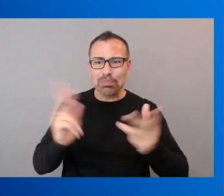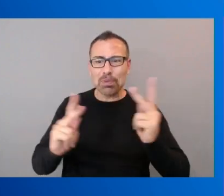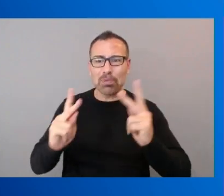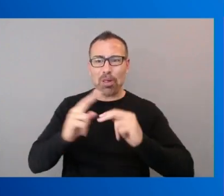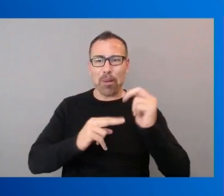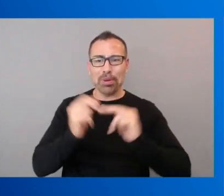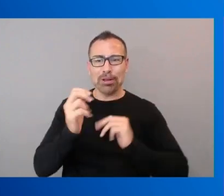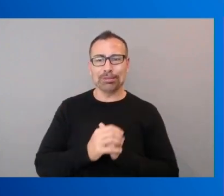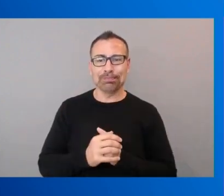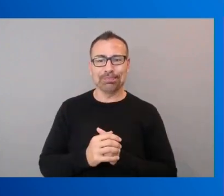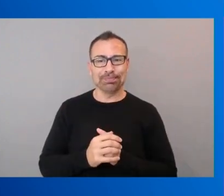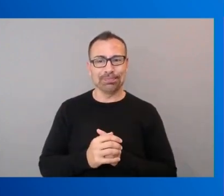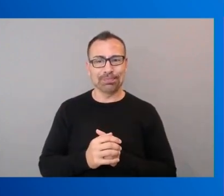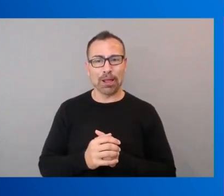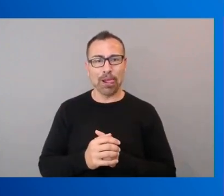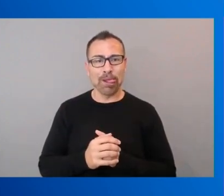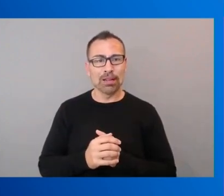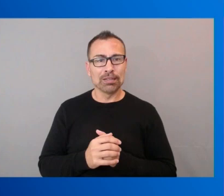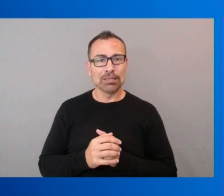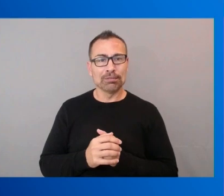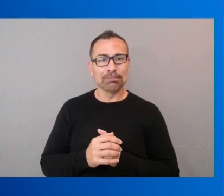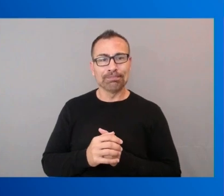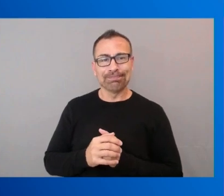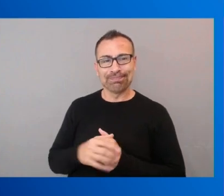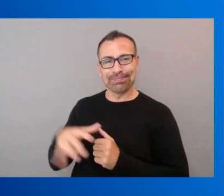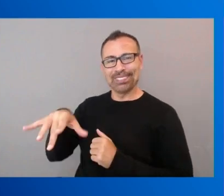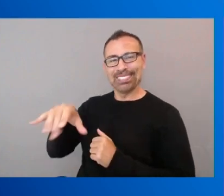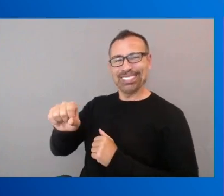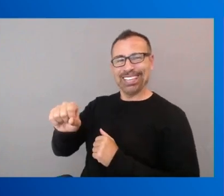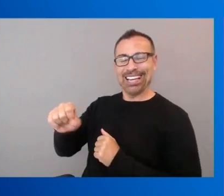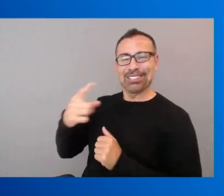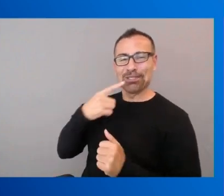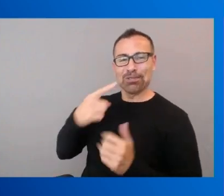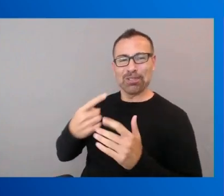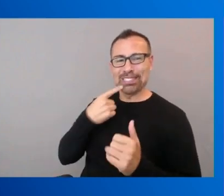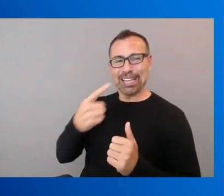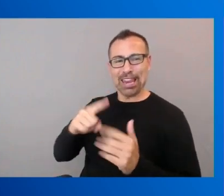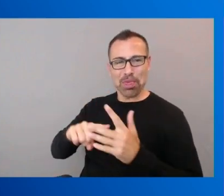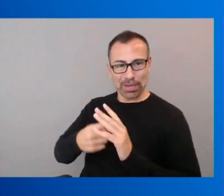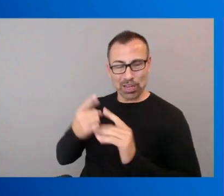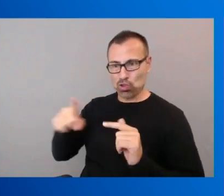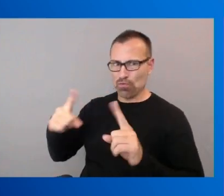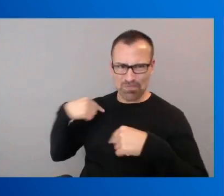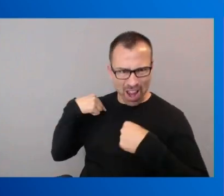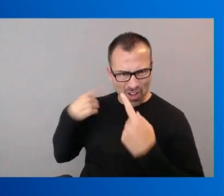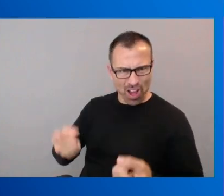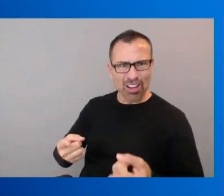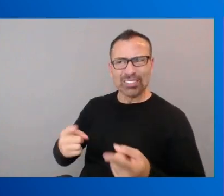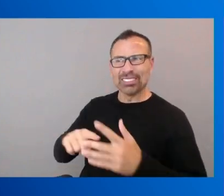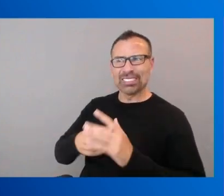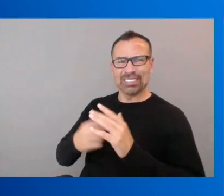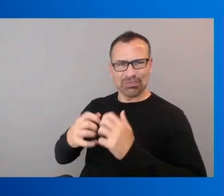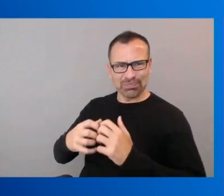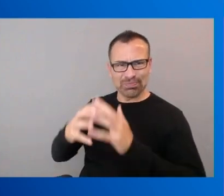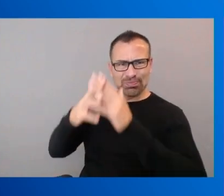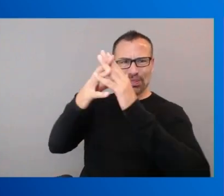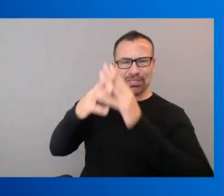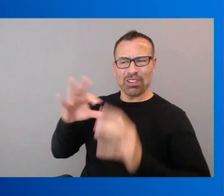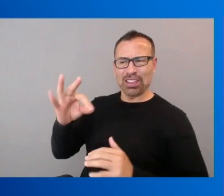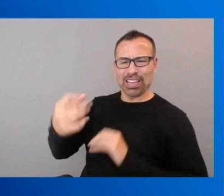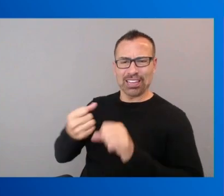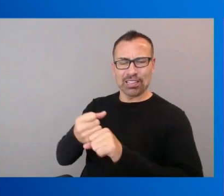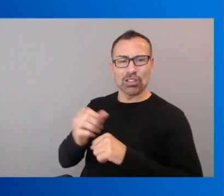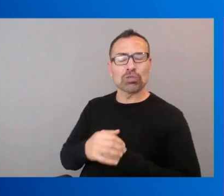that you've been here for really since the dawn of this. So I have to ask before we wrap up, where do you see serverless going for the next 5